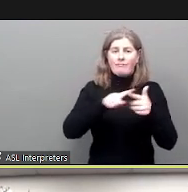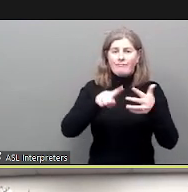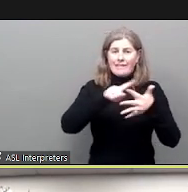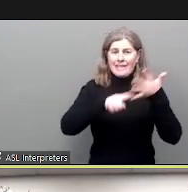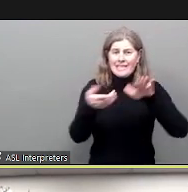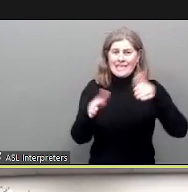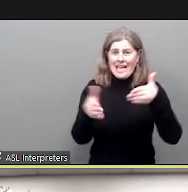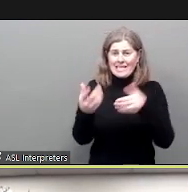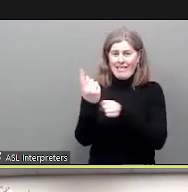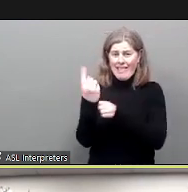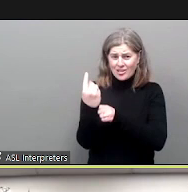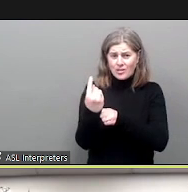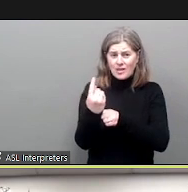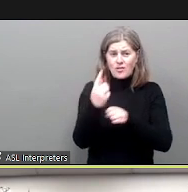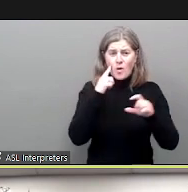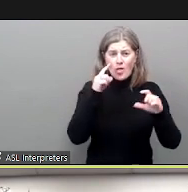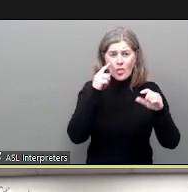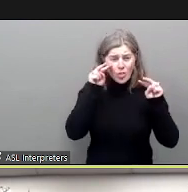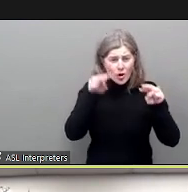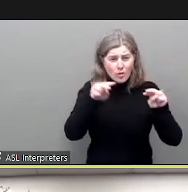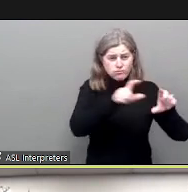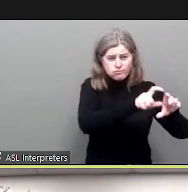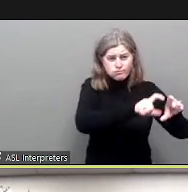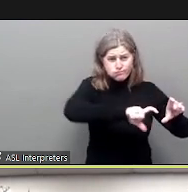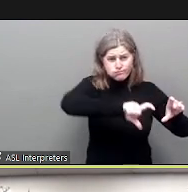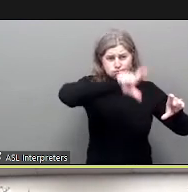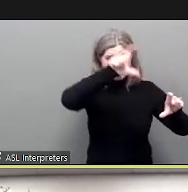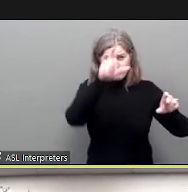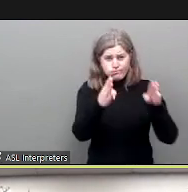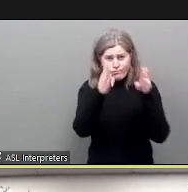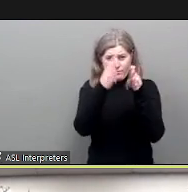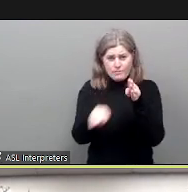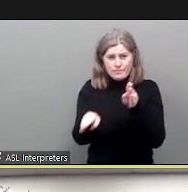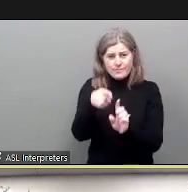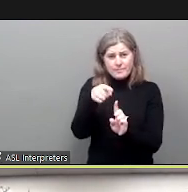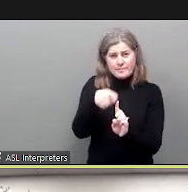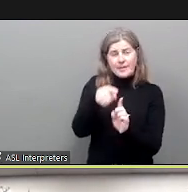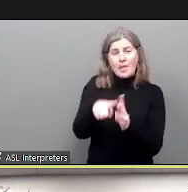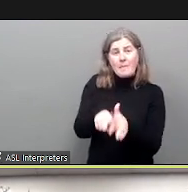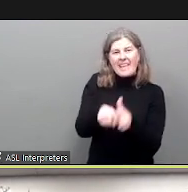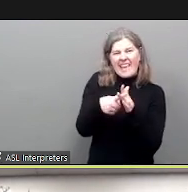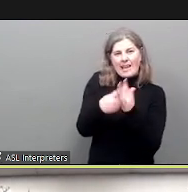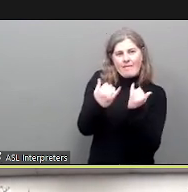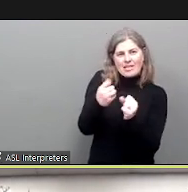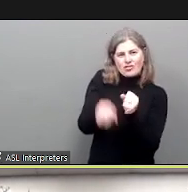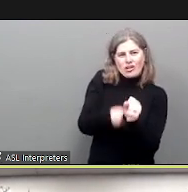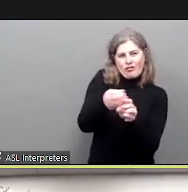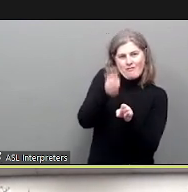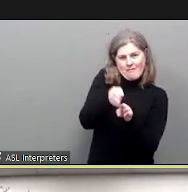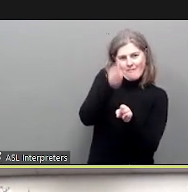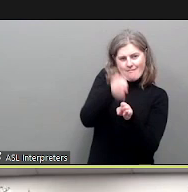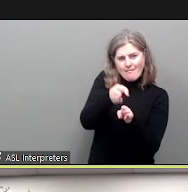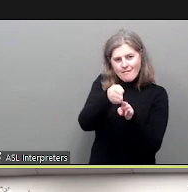year. But then if you look really closely, this was the beginning of this year.